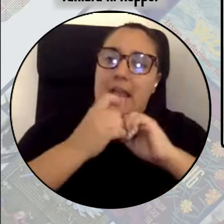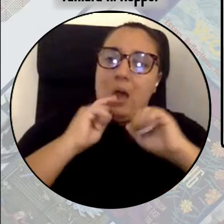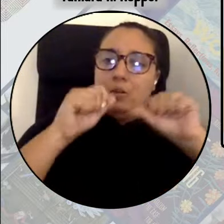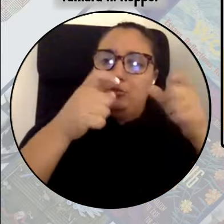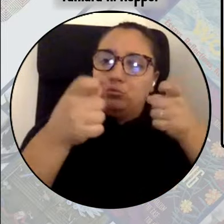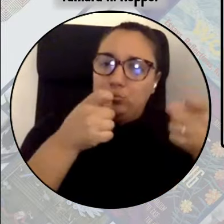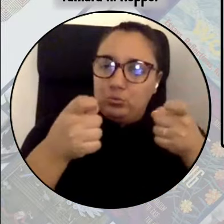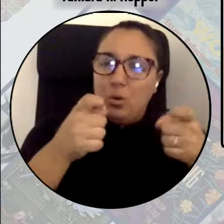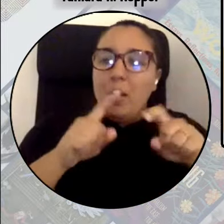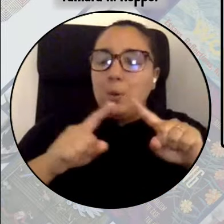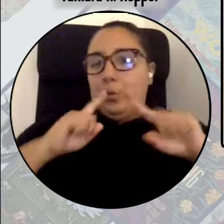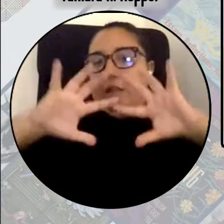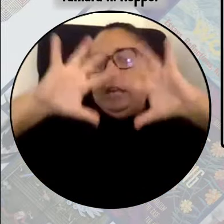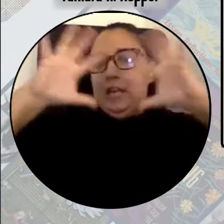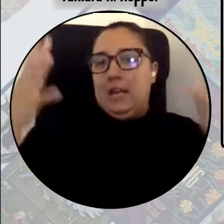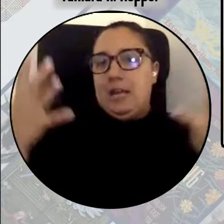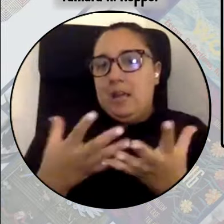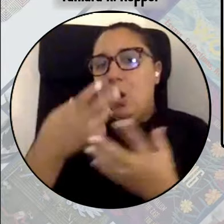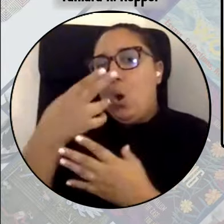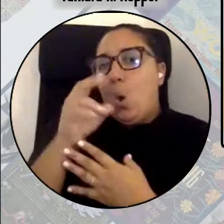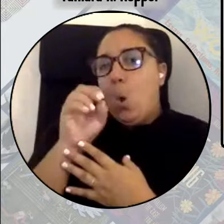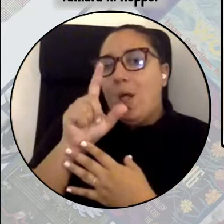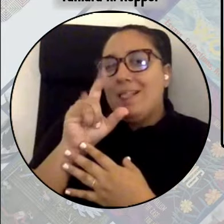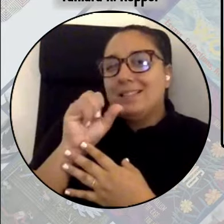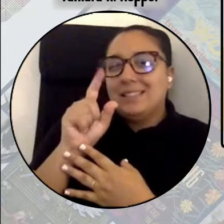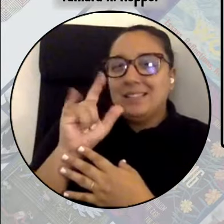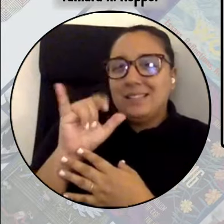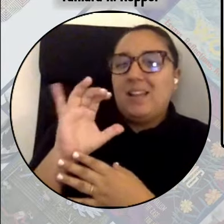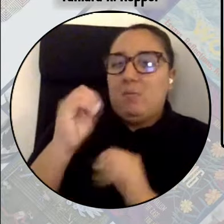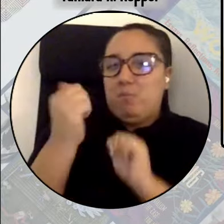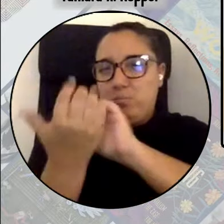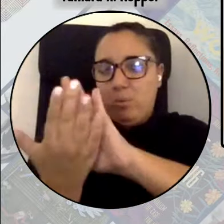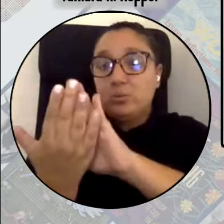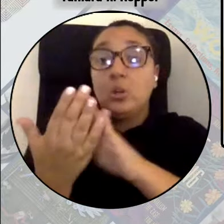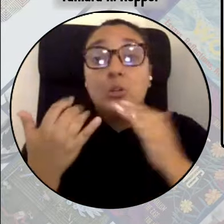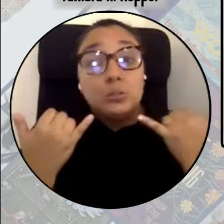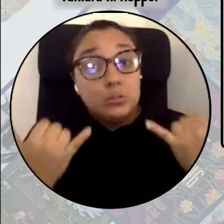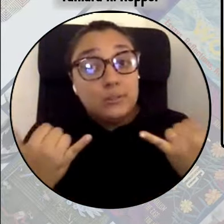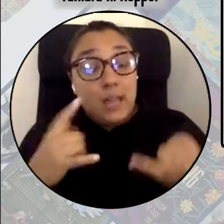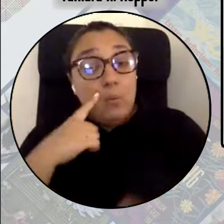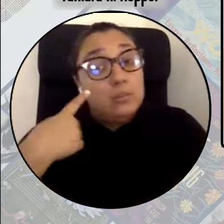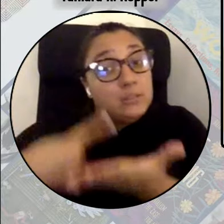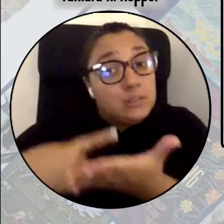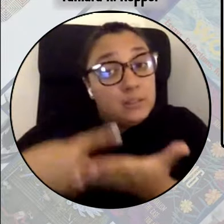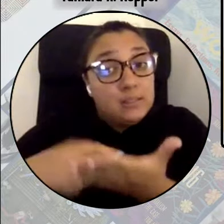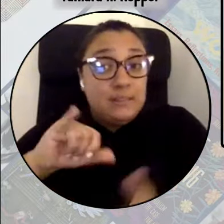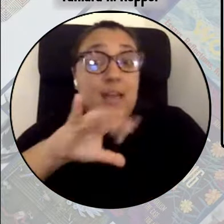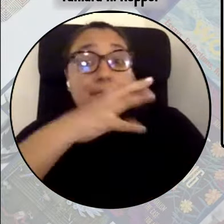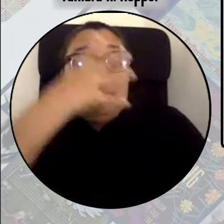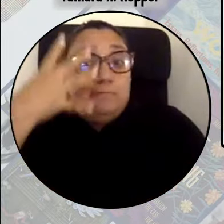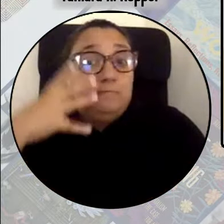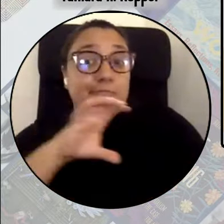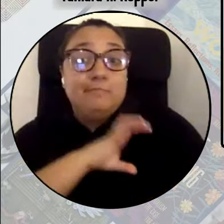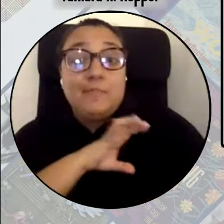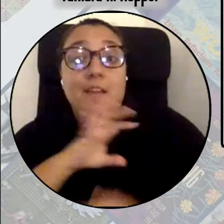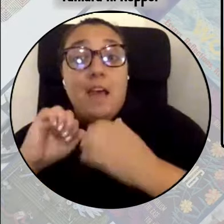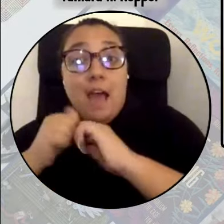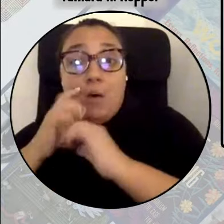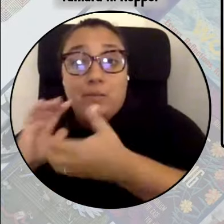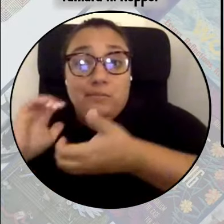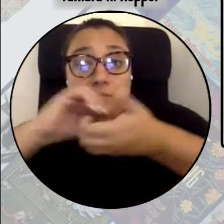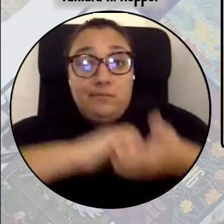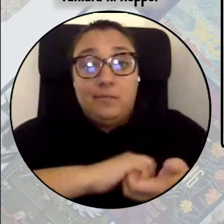holistic approach. So in today's presentation, we're going to be thinking about the immigration enforcement as it relates to the prison